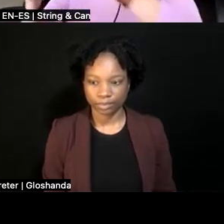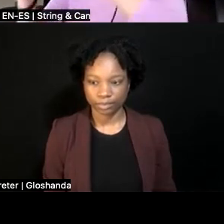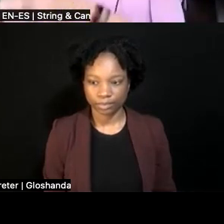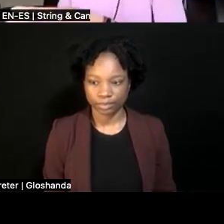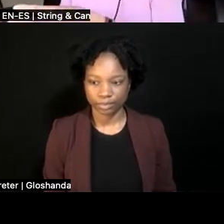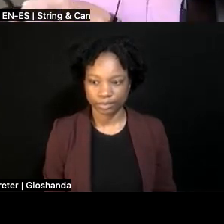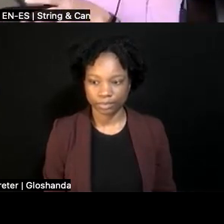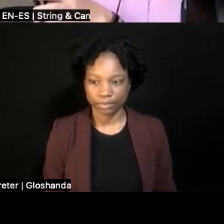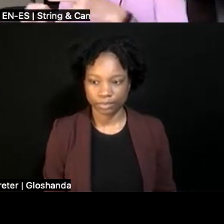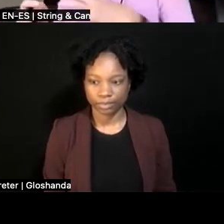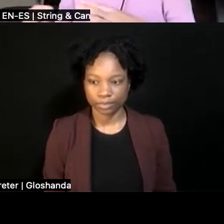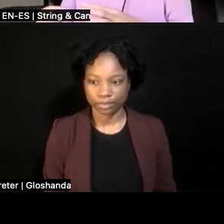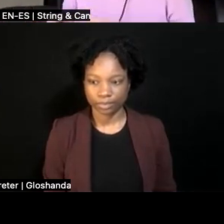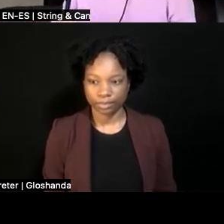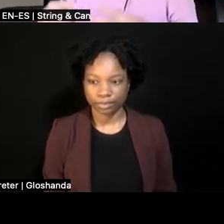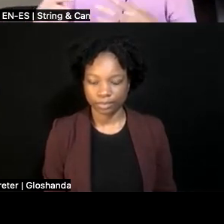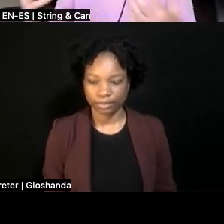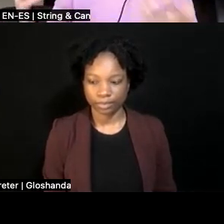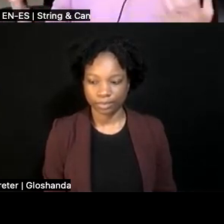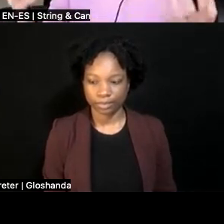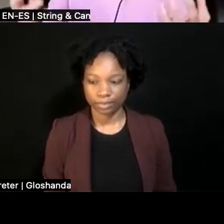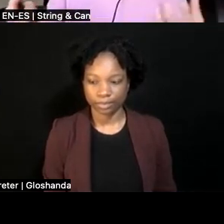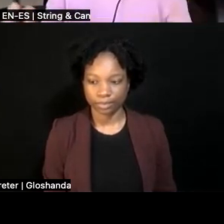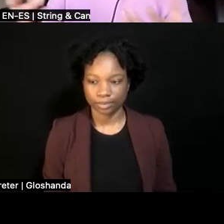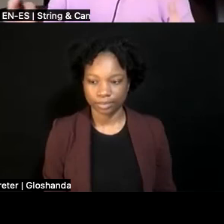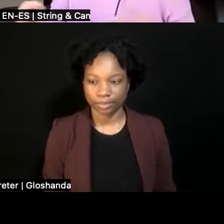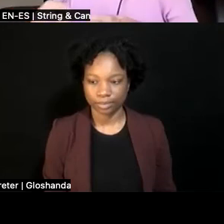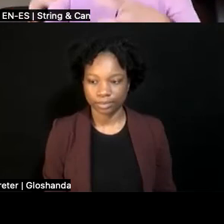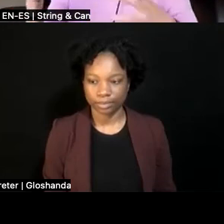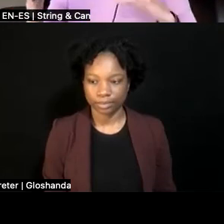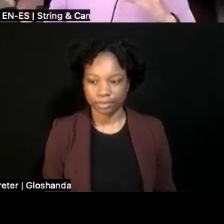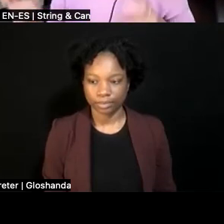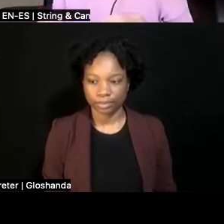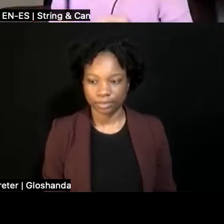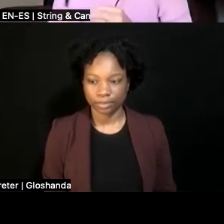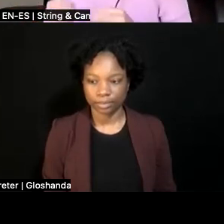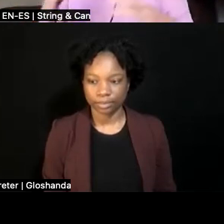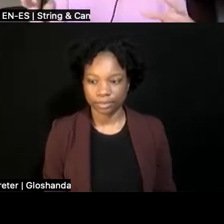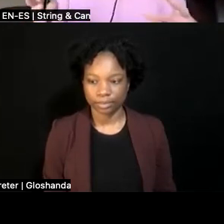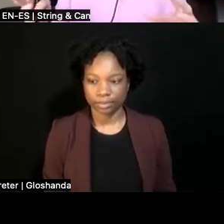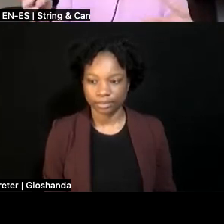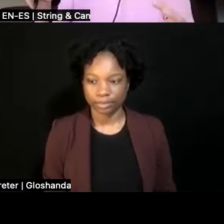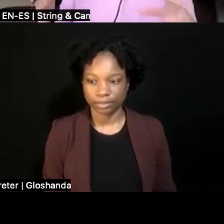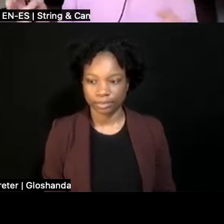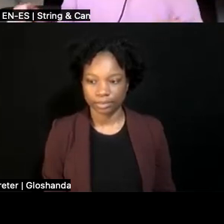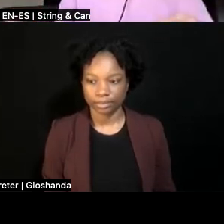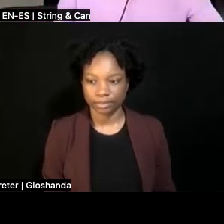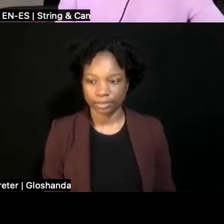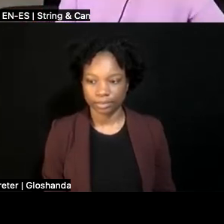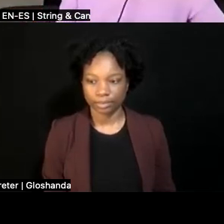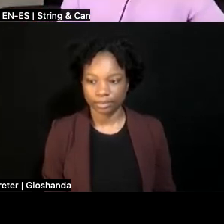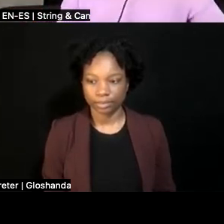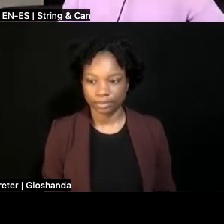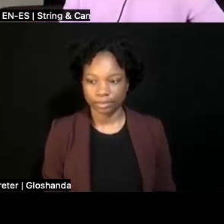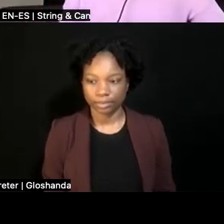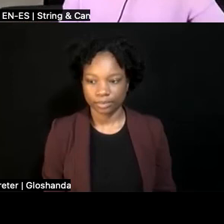that are made by white people, and that is what film is. That is normal. That's considered to be normal film. And those